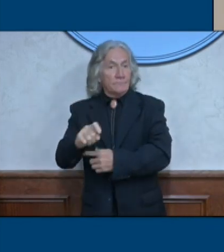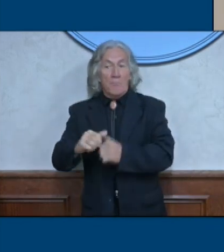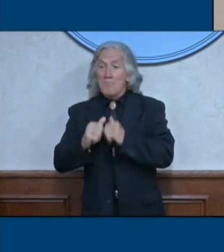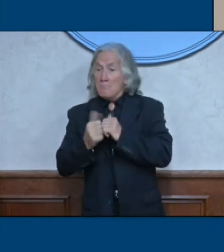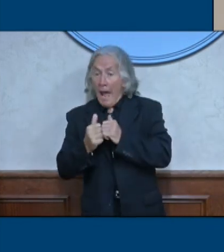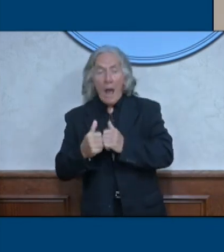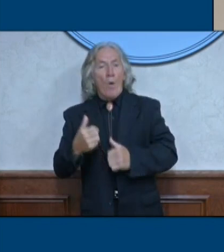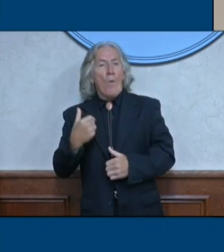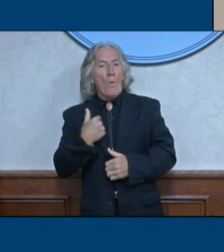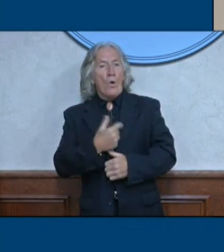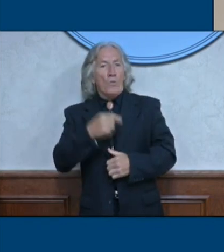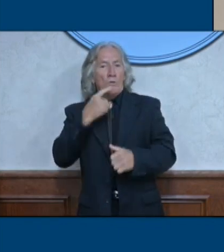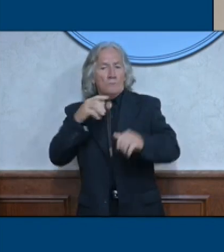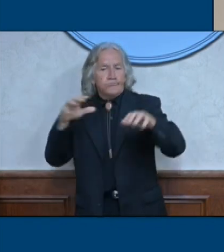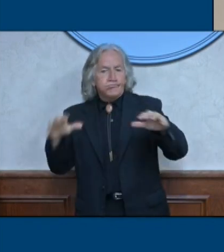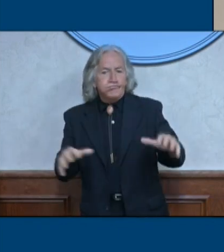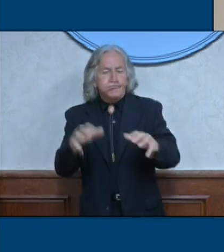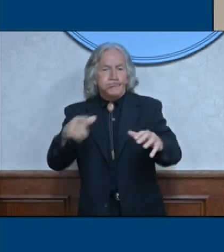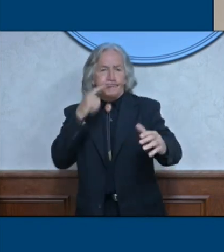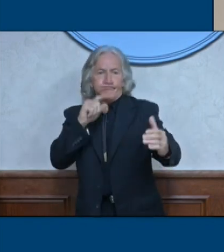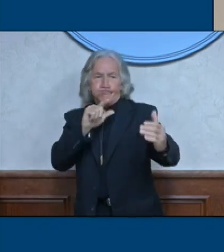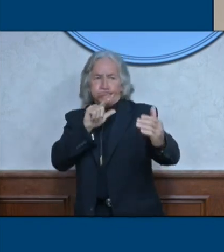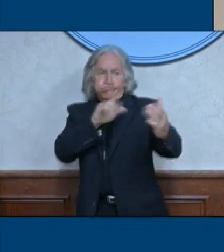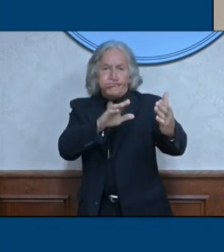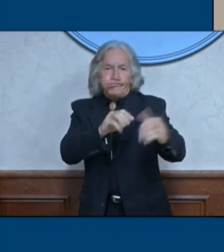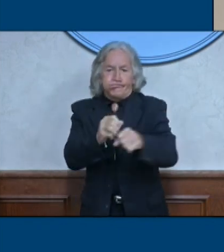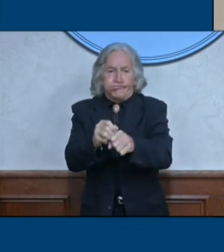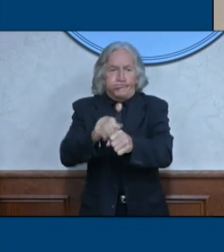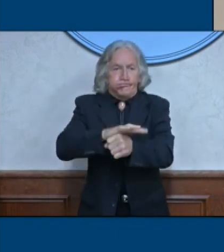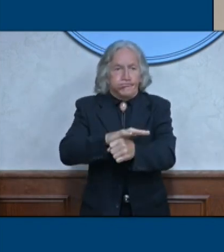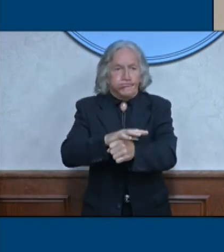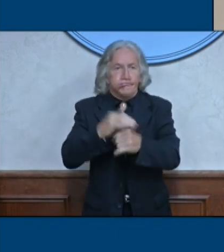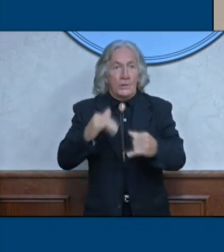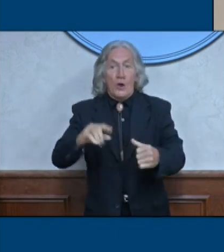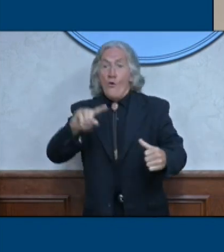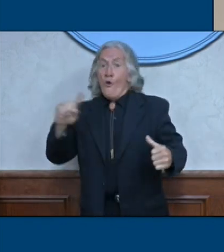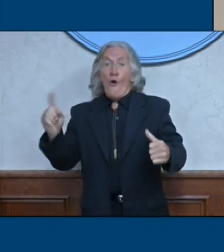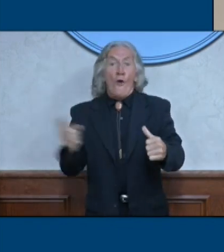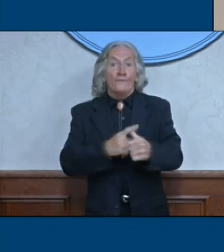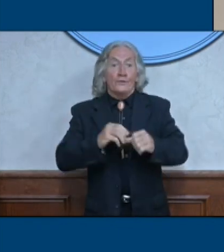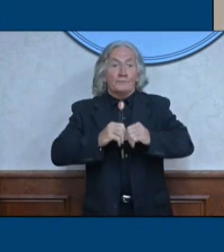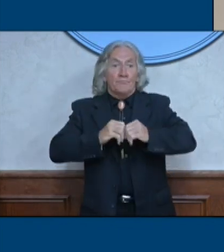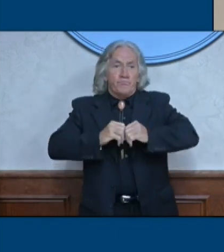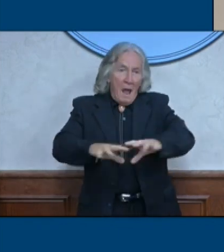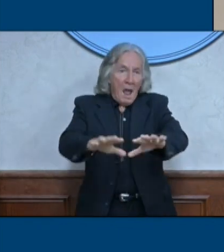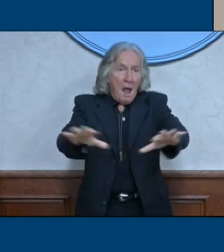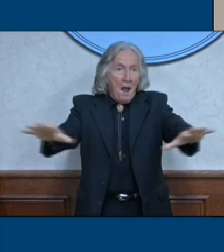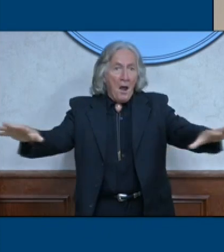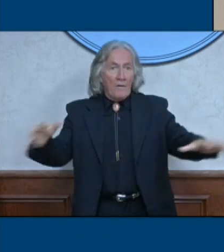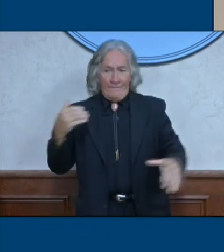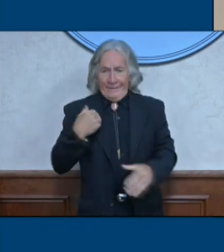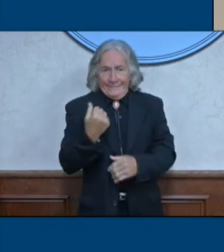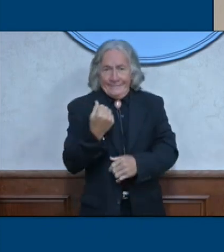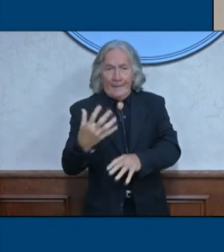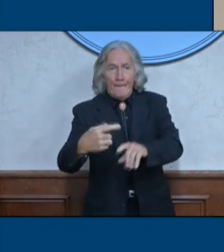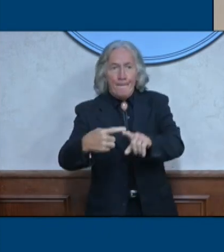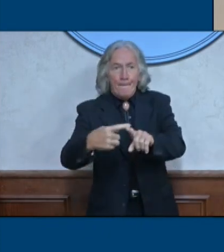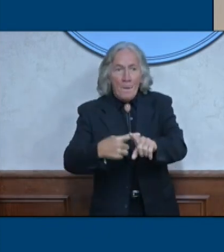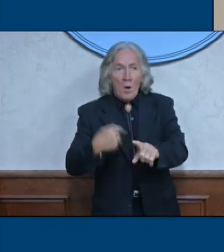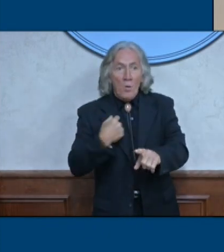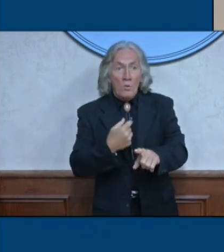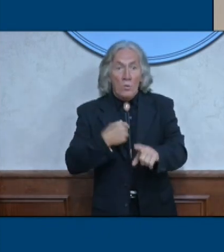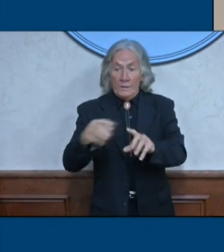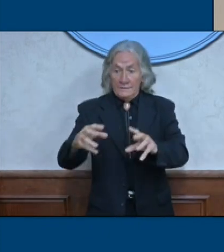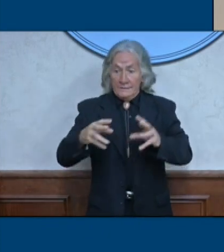in that we have kept COVID at bay for right now. In the first wave of COVID that we've had over the last several months, we